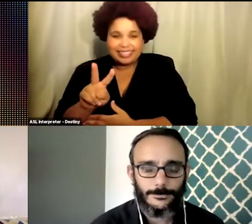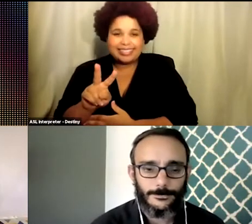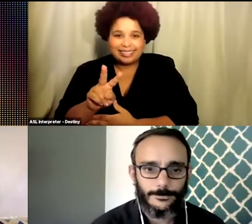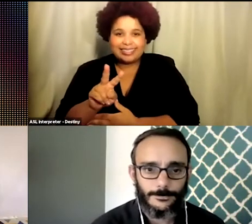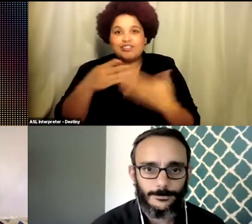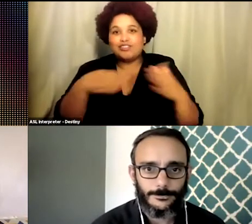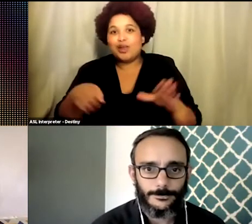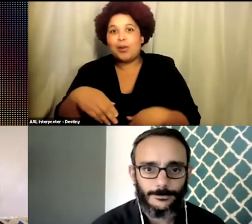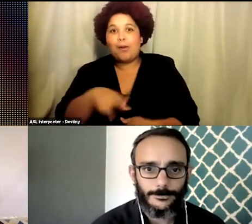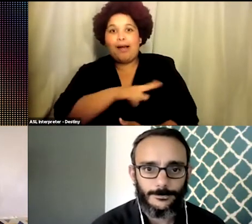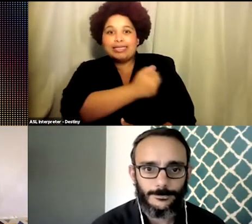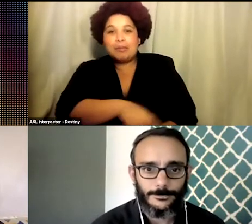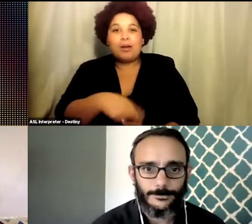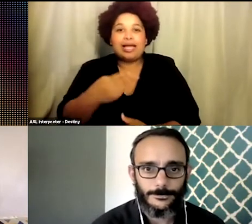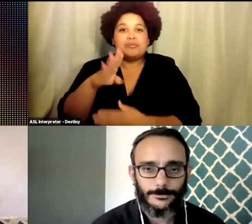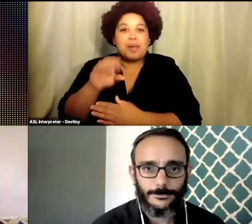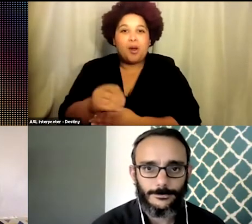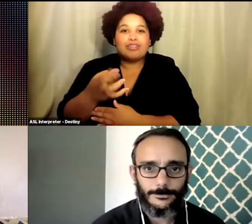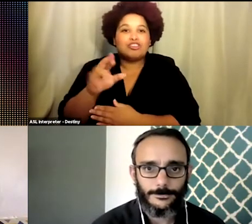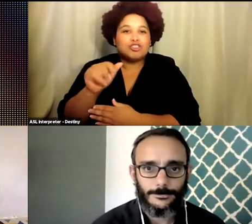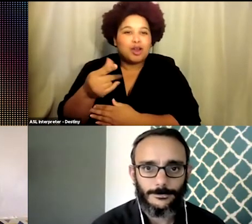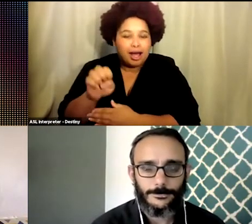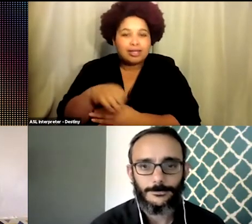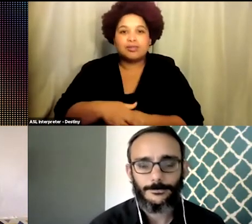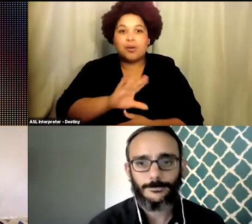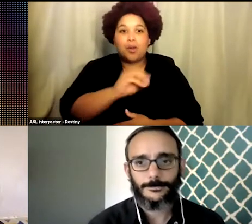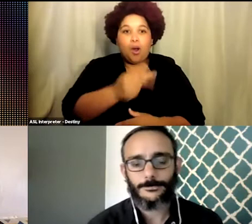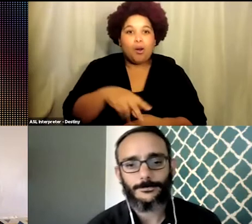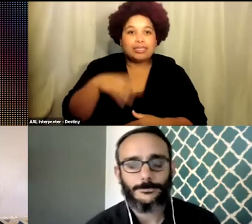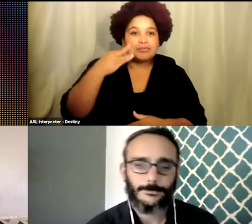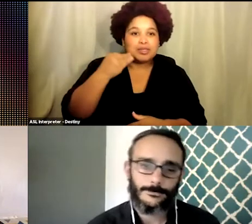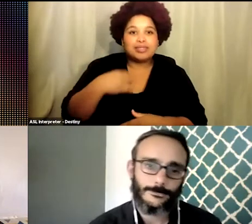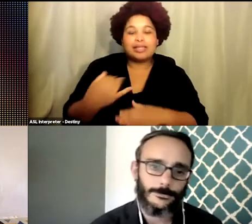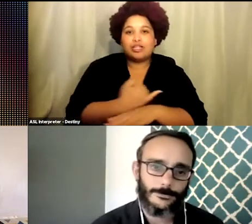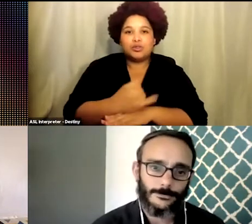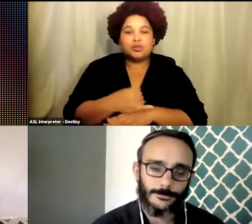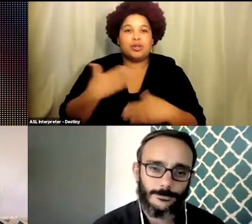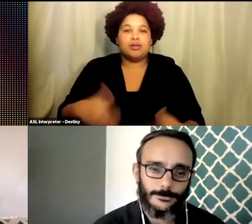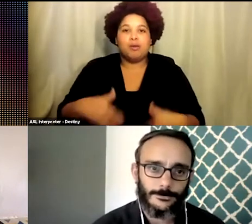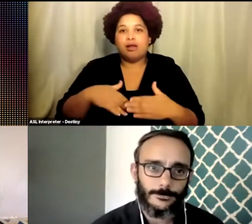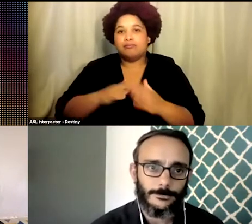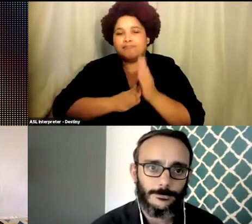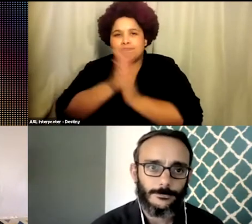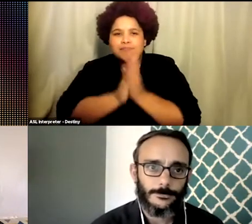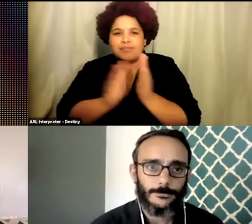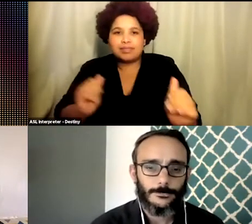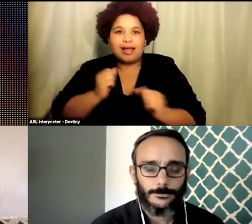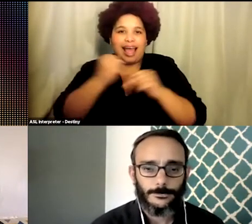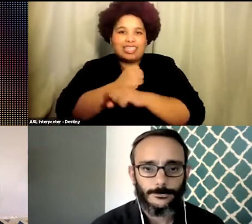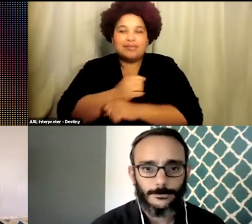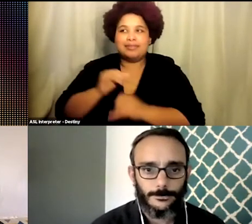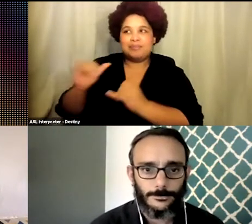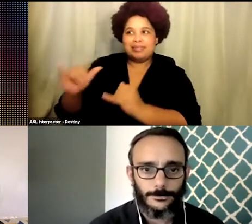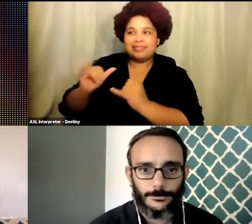General Hospital to HBO's Entourage. Her own experiences in the industry also led her to become a passionate activist, just like myself